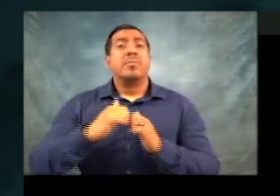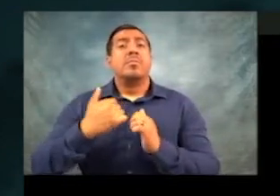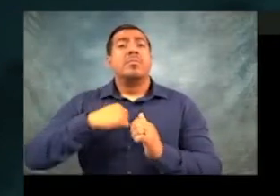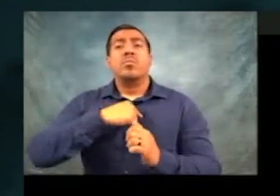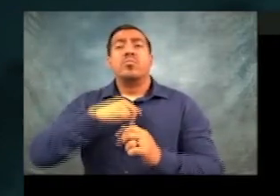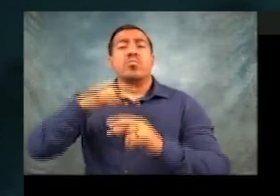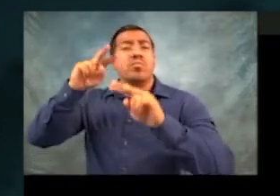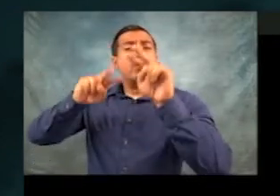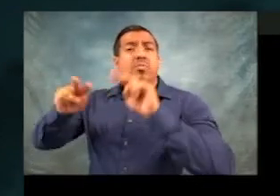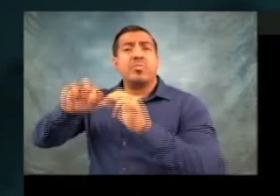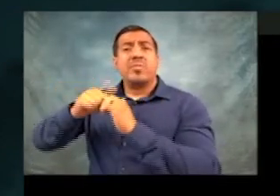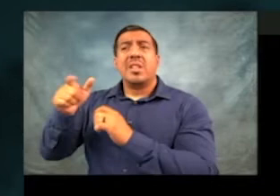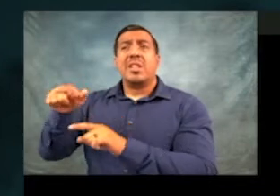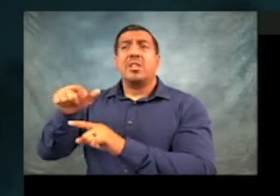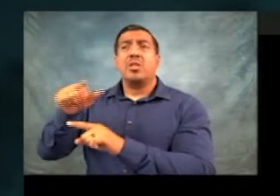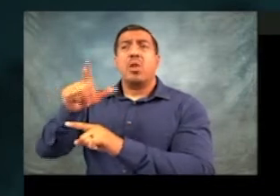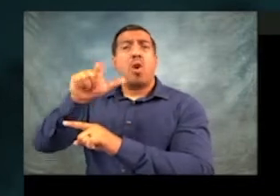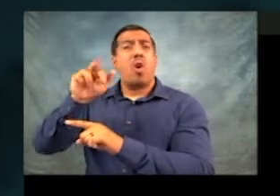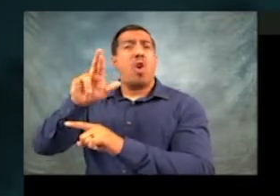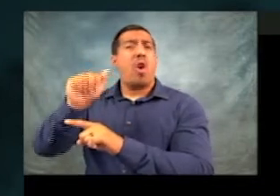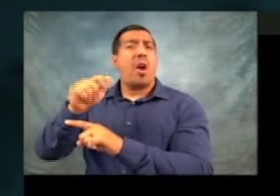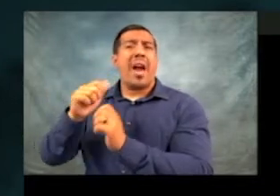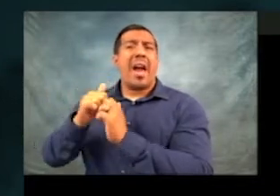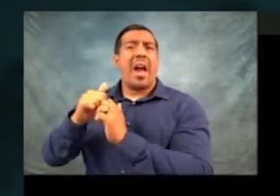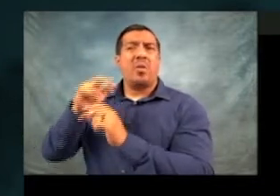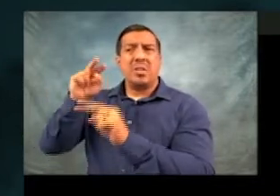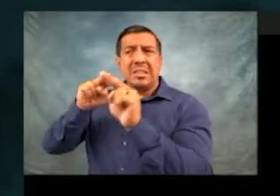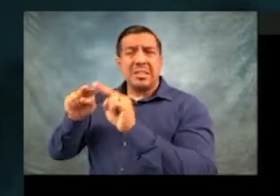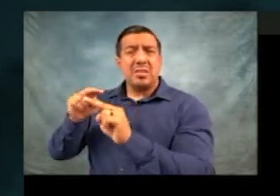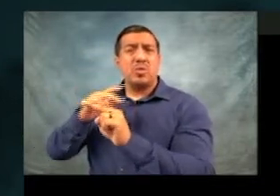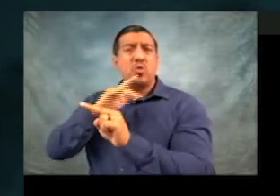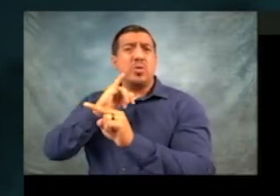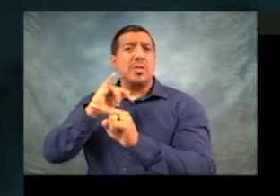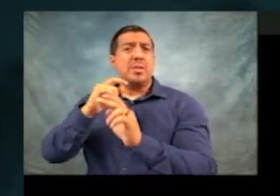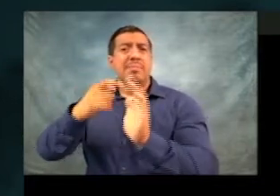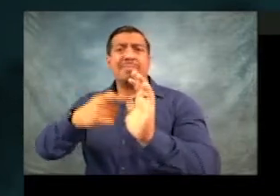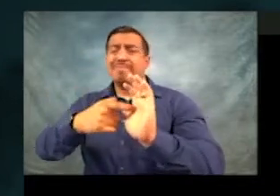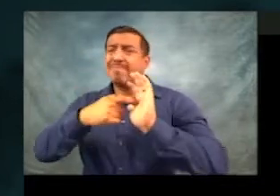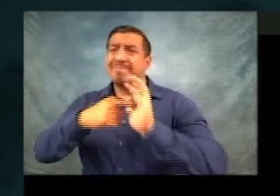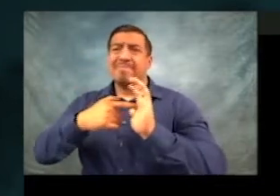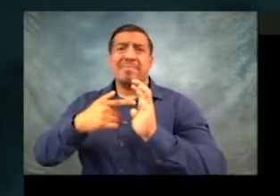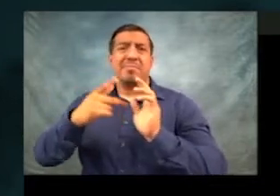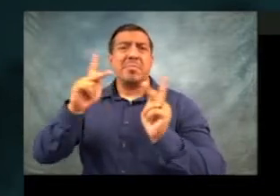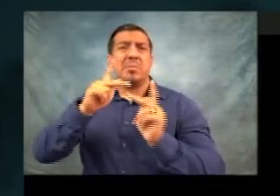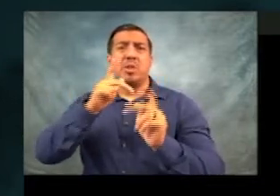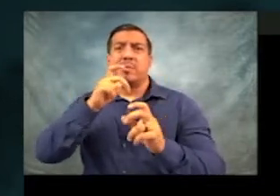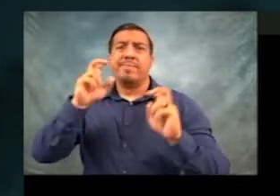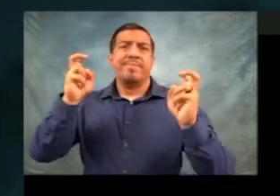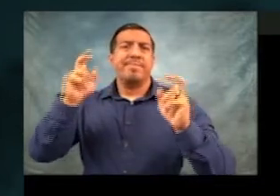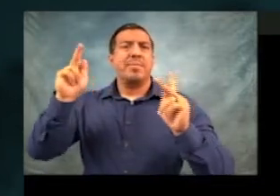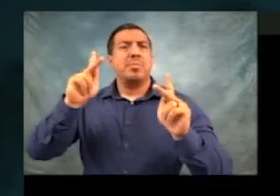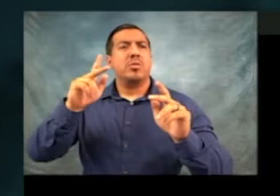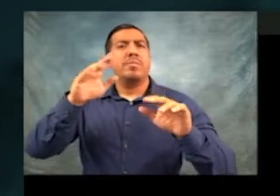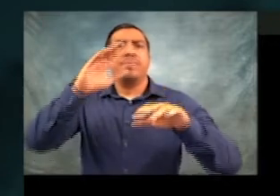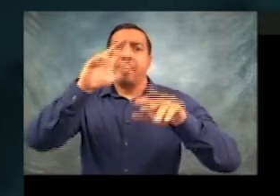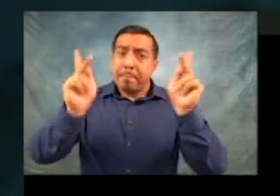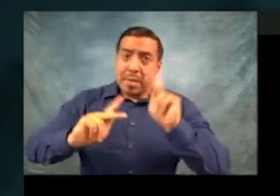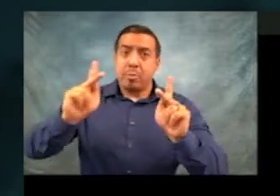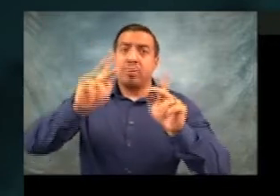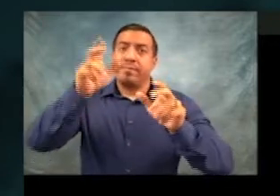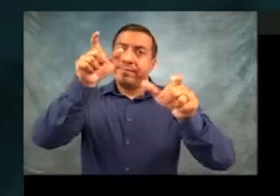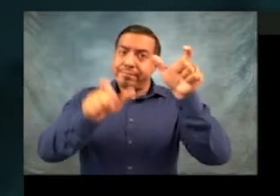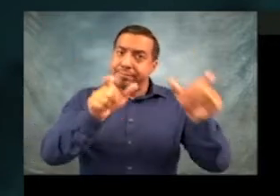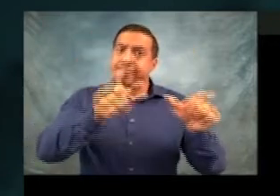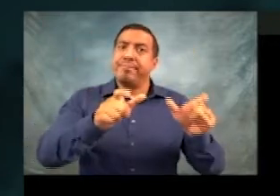especially for an extreme event like this, is really it requires boots in the field or boots on the ground, meaning people.